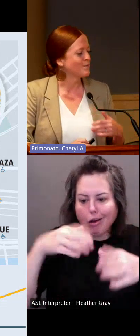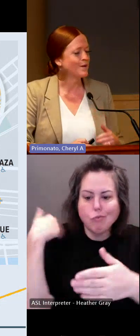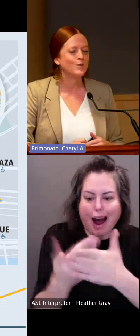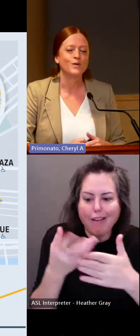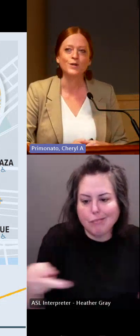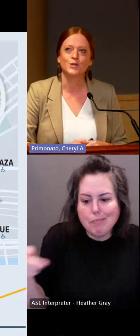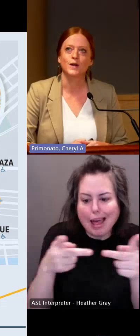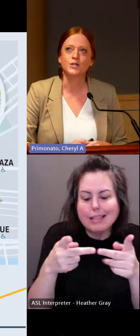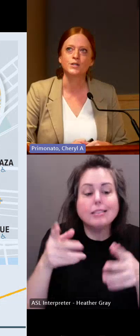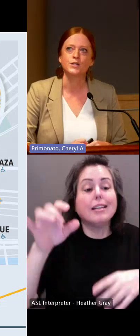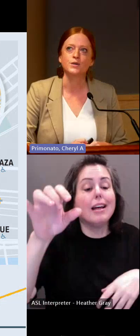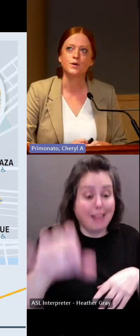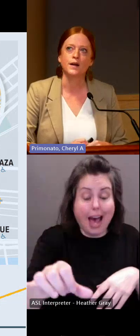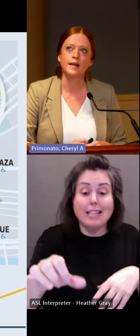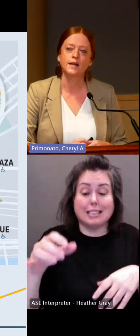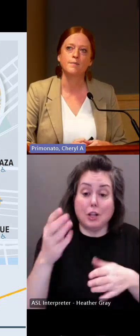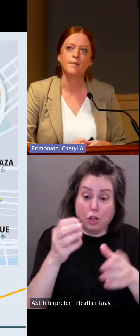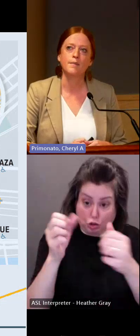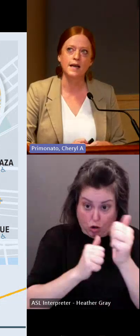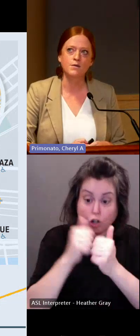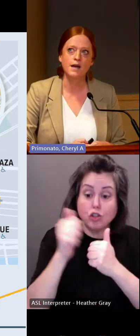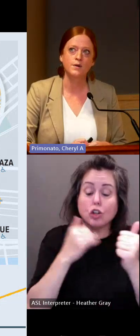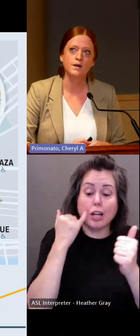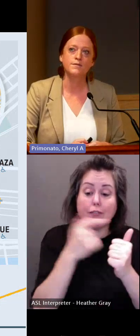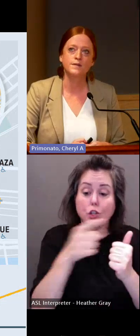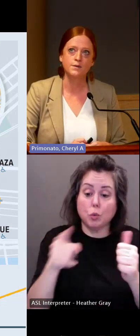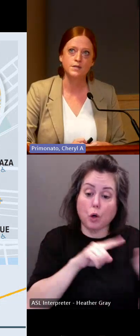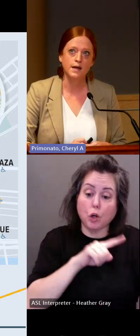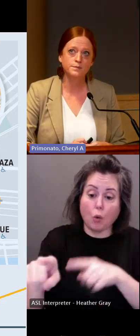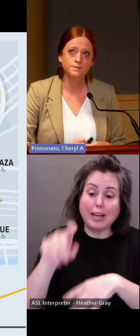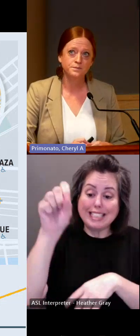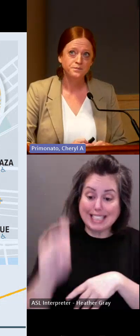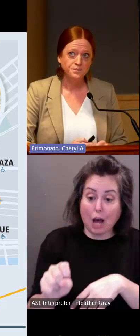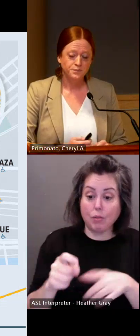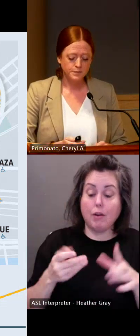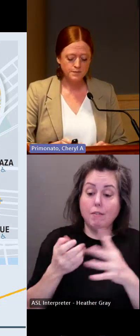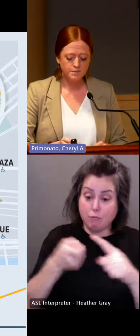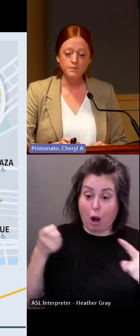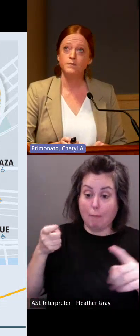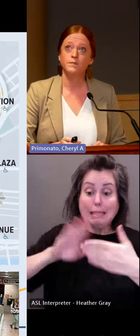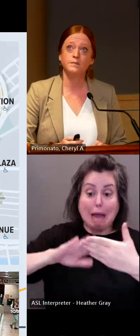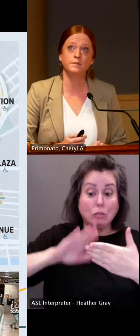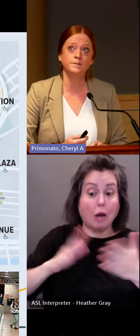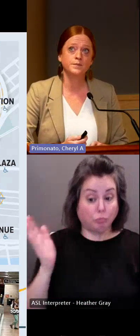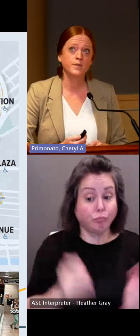would be the same in the reverse direction too, if you're heading back south out of downtown.